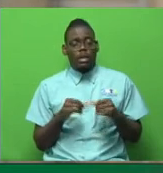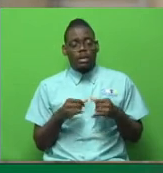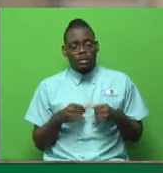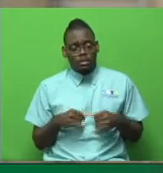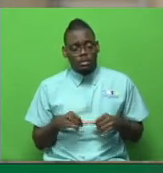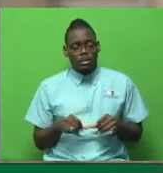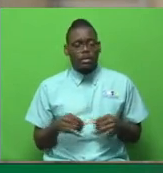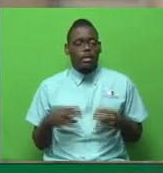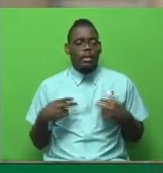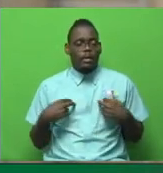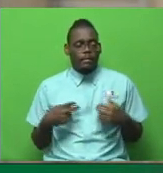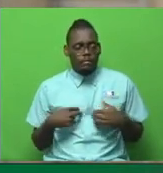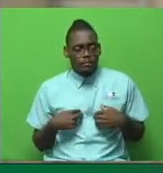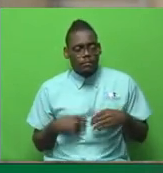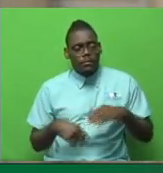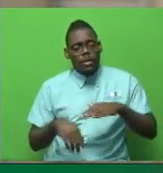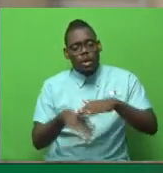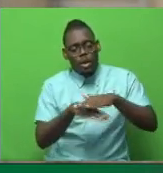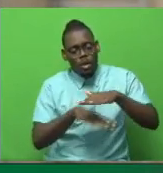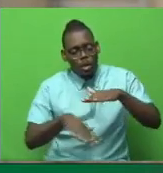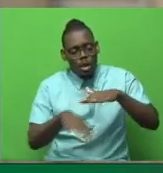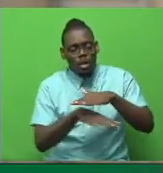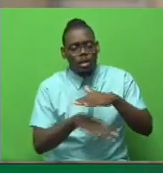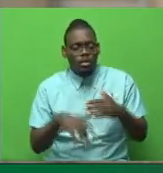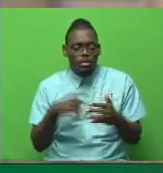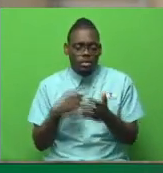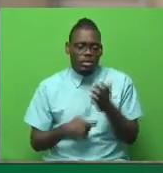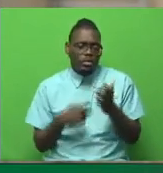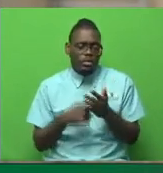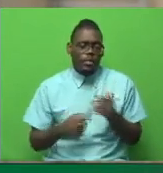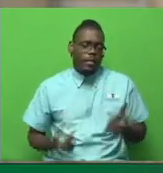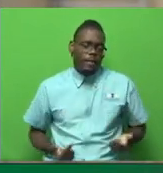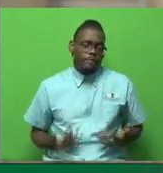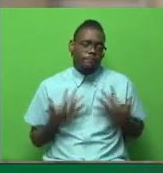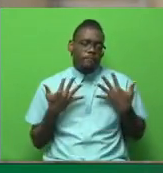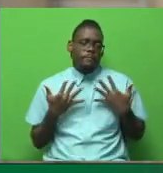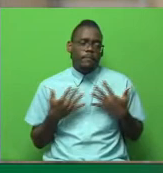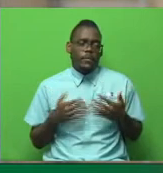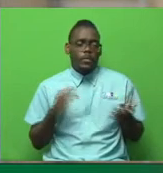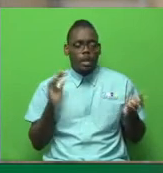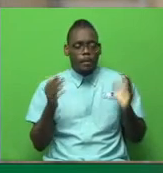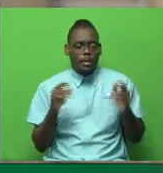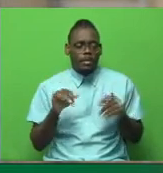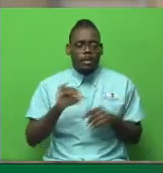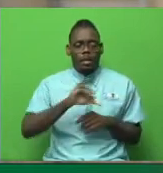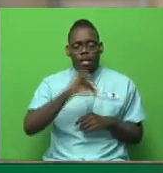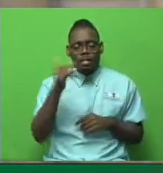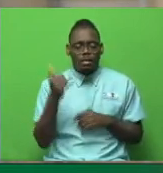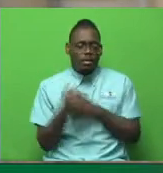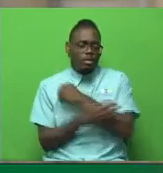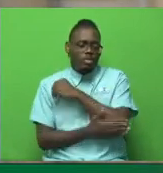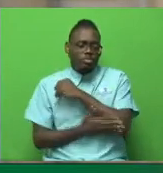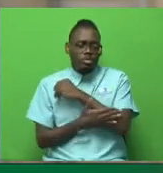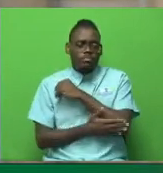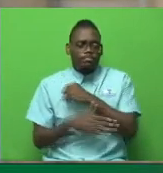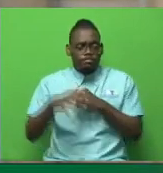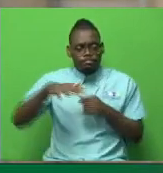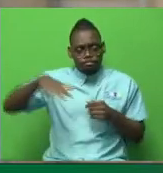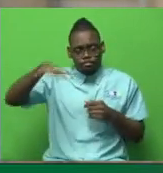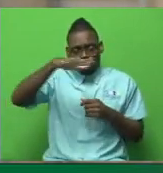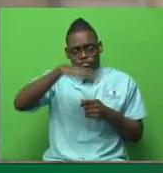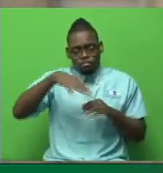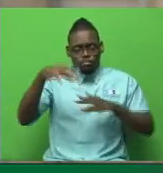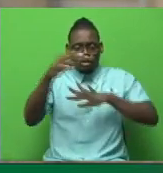in the entire region Mr Deputy speaker facts not feelings on top of that